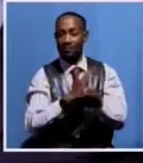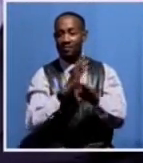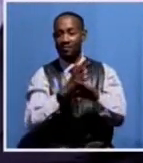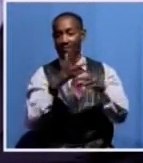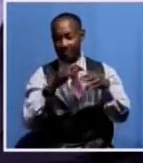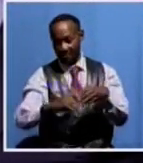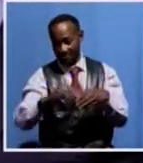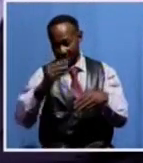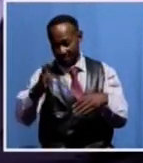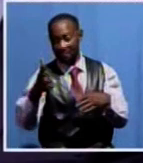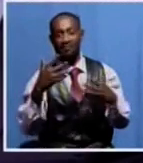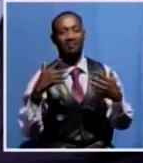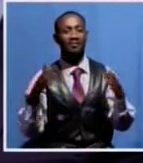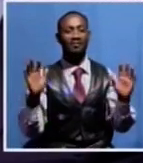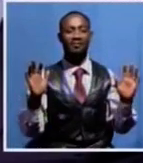be paid back.